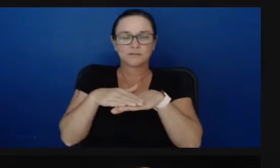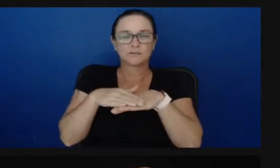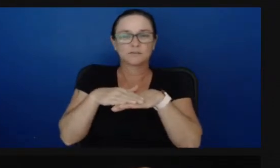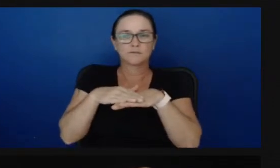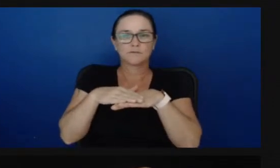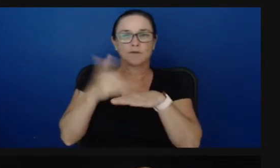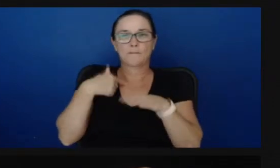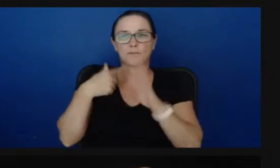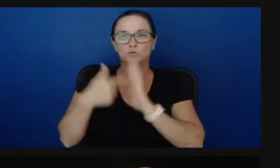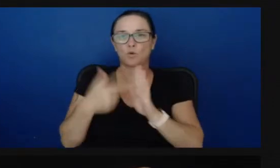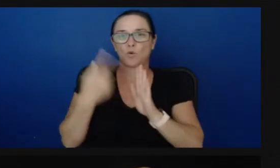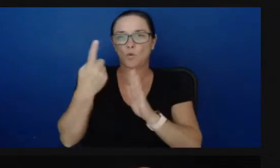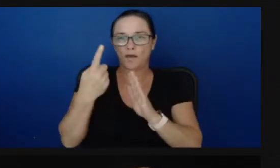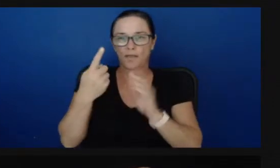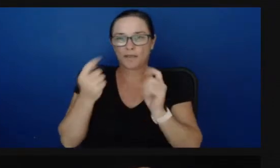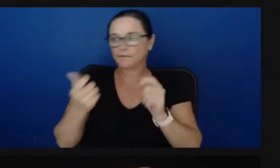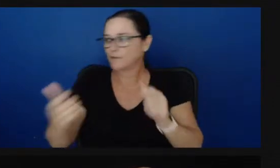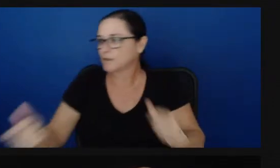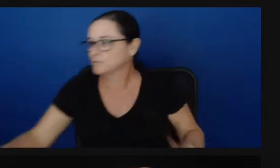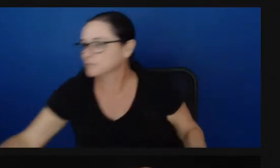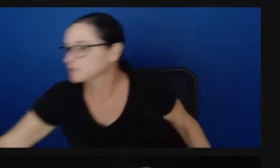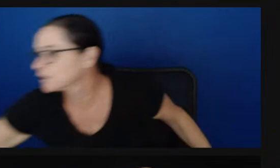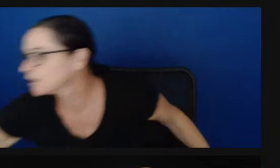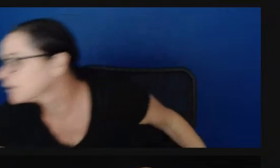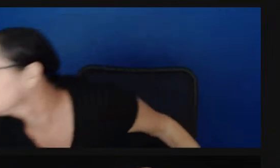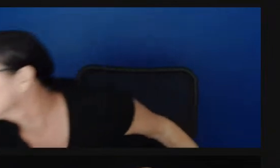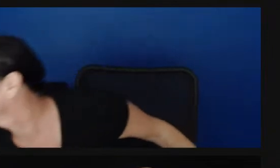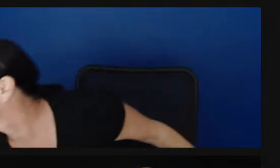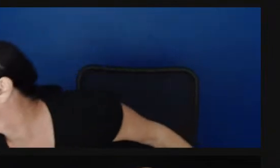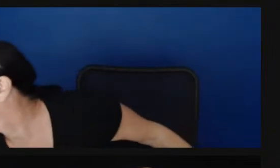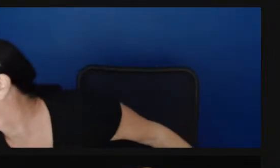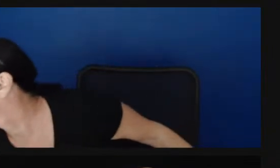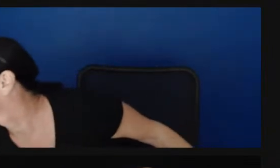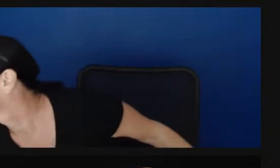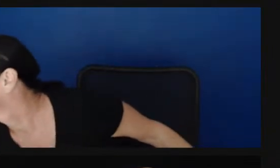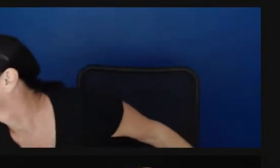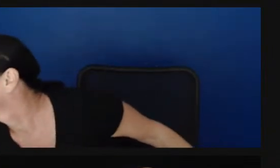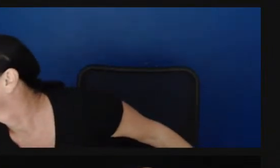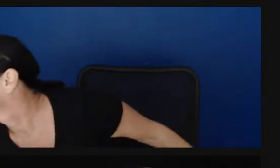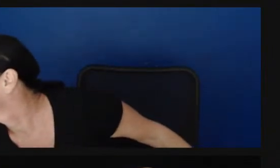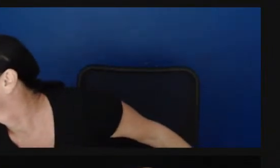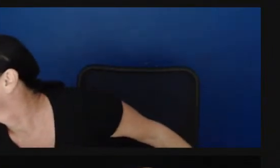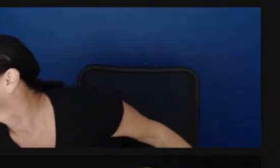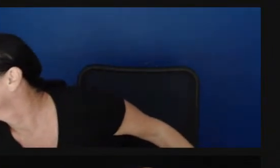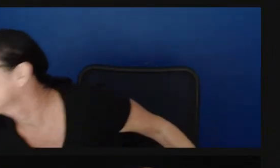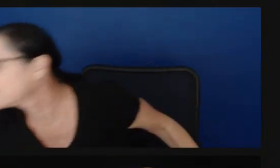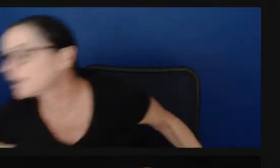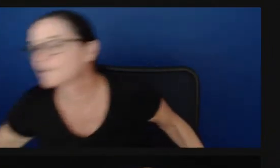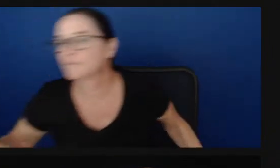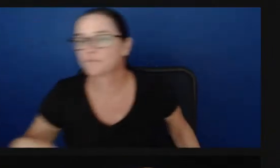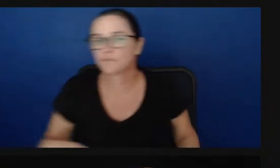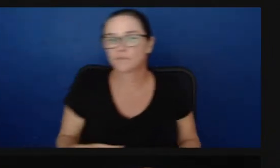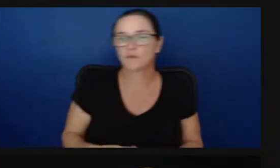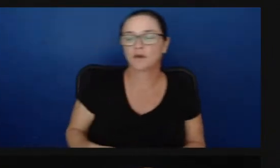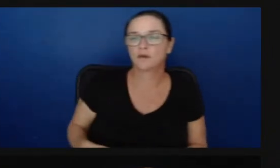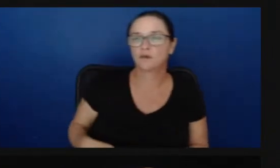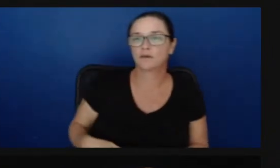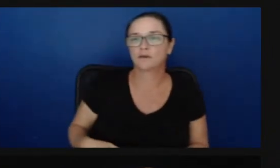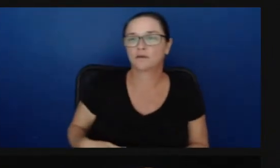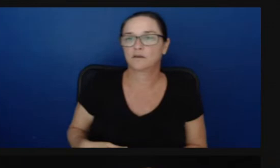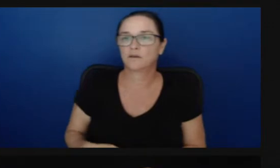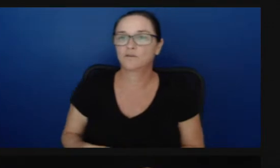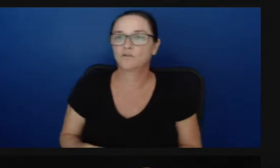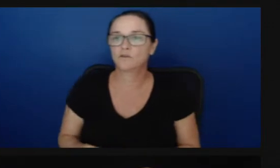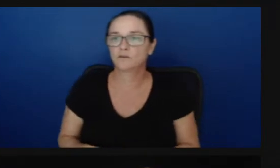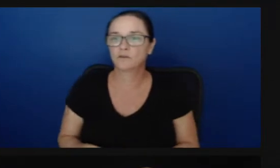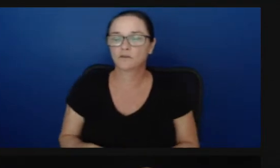quick, let's keep up with what's going on. This is a S1 camera, daytime views only,